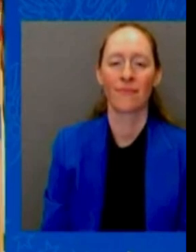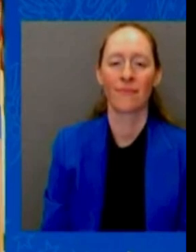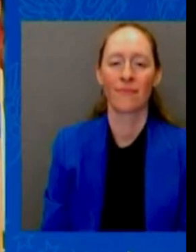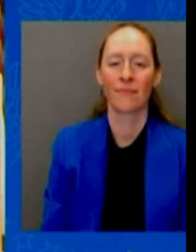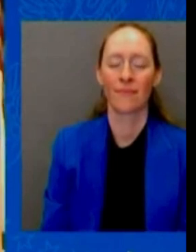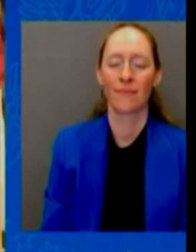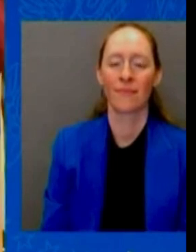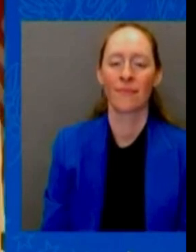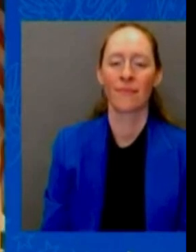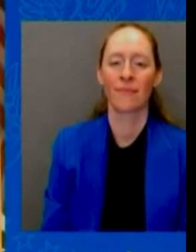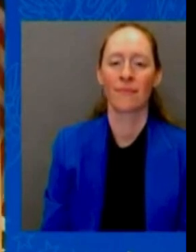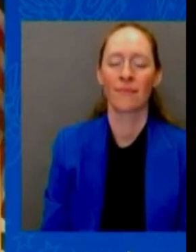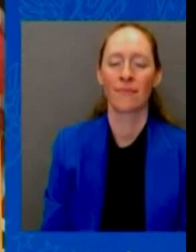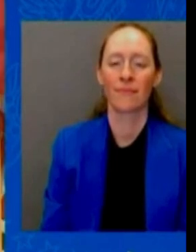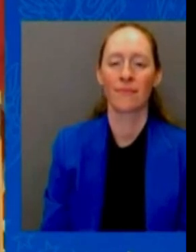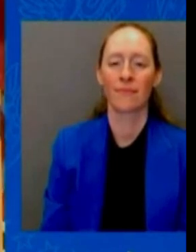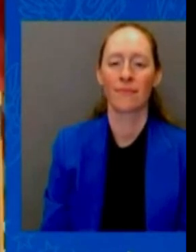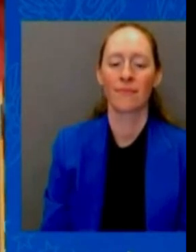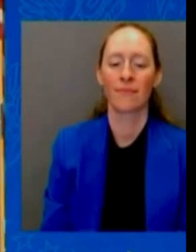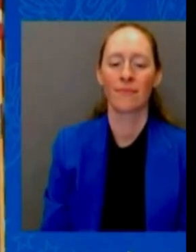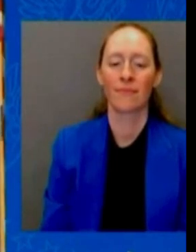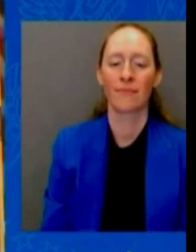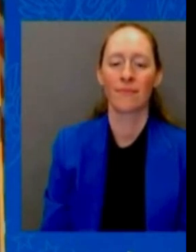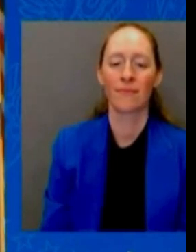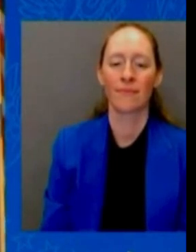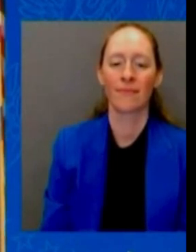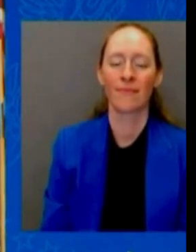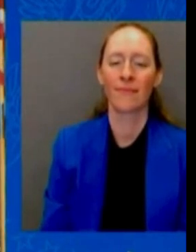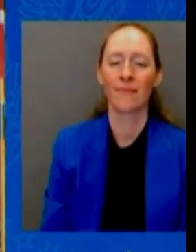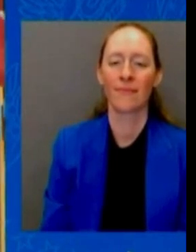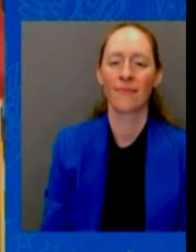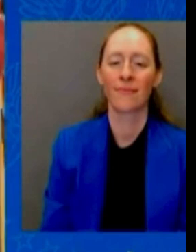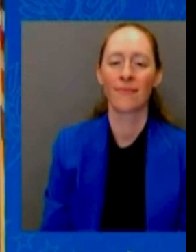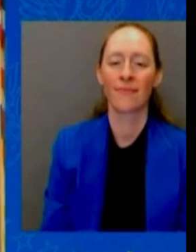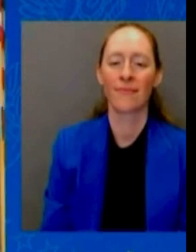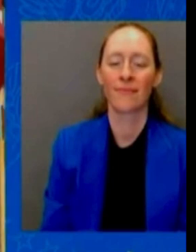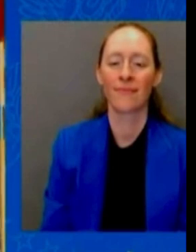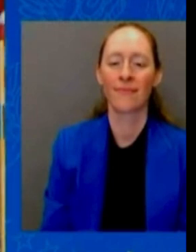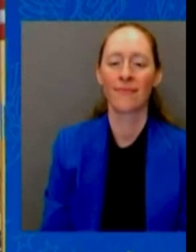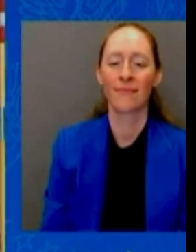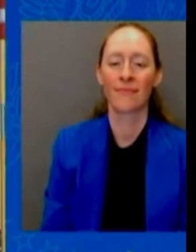Accordingly, we bear a duty to this shared history. As